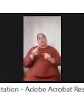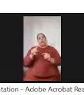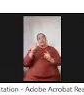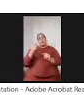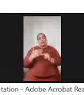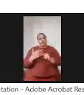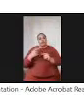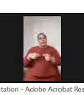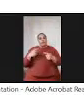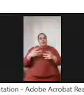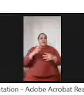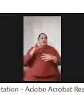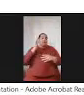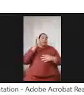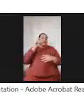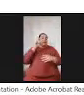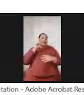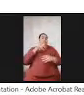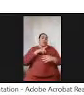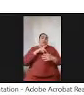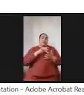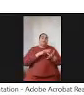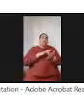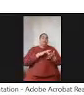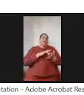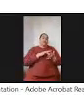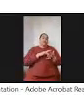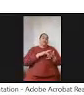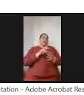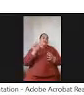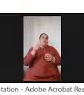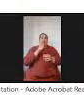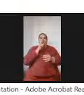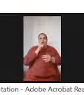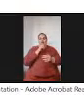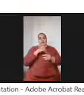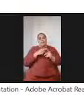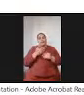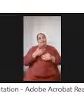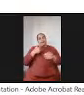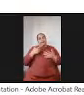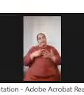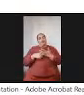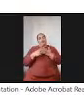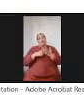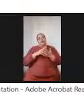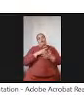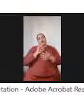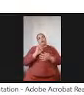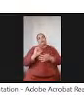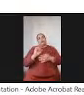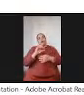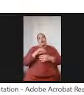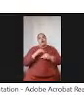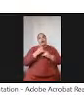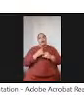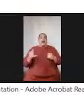And the main reason for that is vacant posts, as well as, which was discussed previously, the fact that the digital online platform is